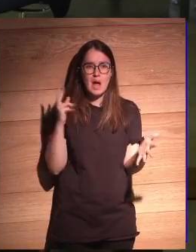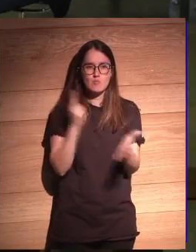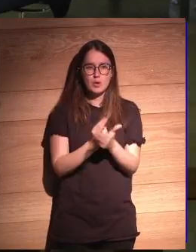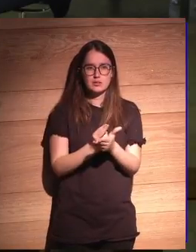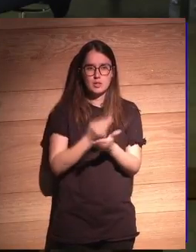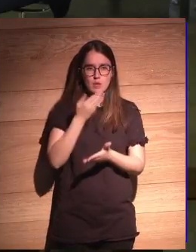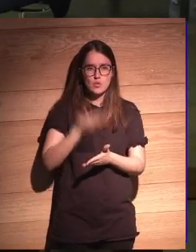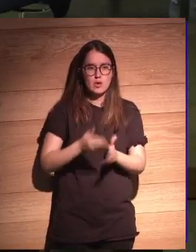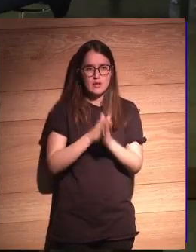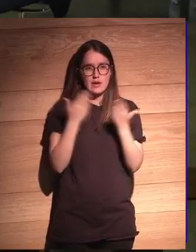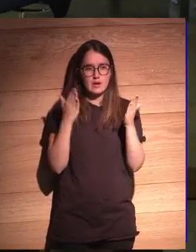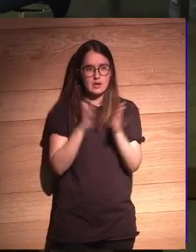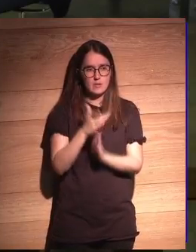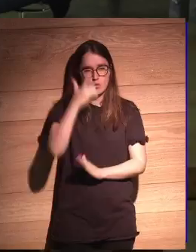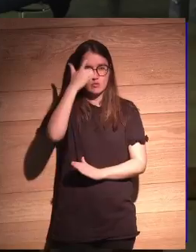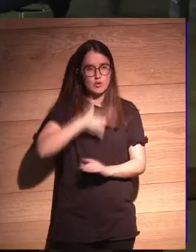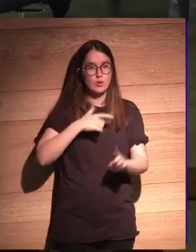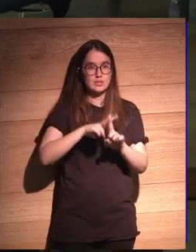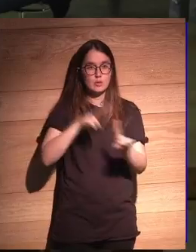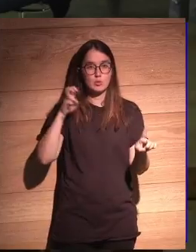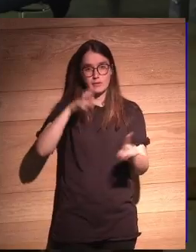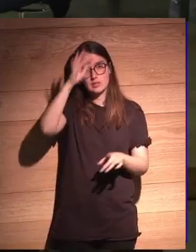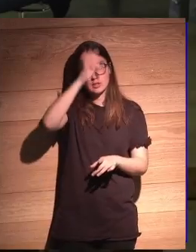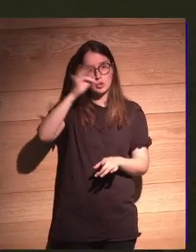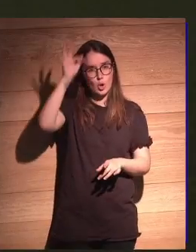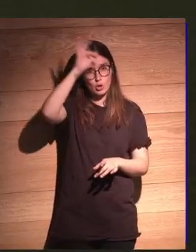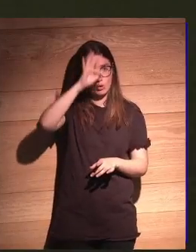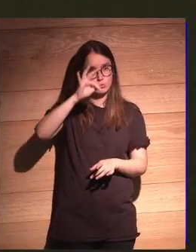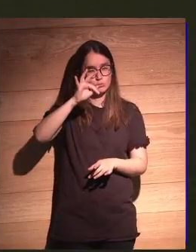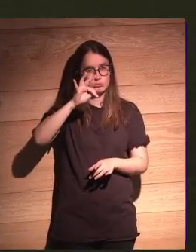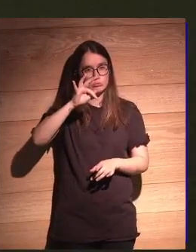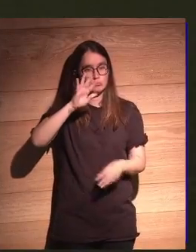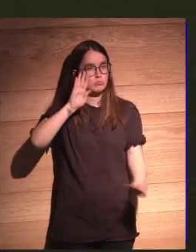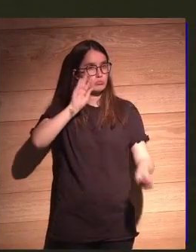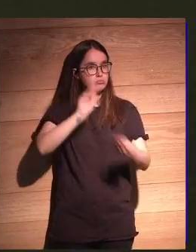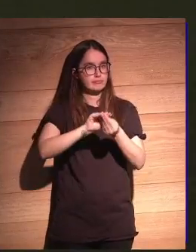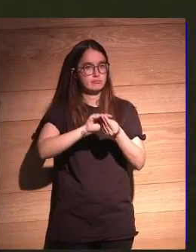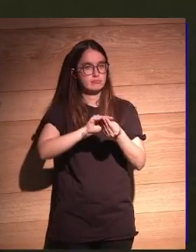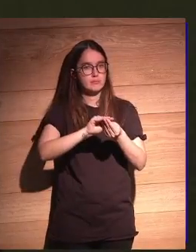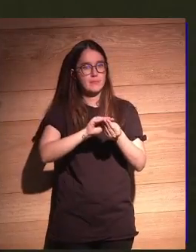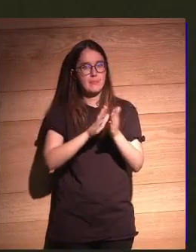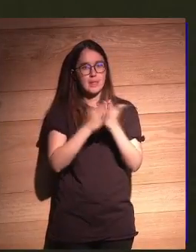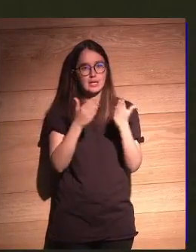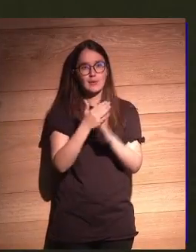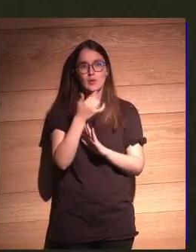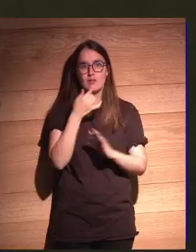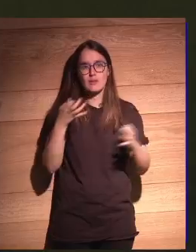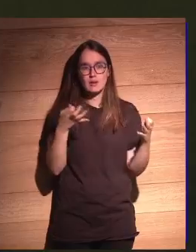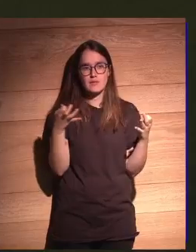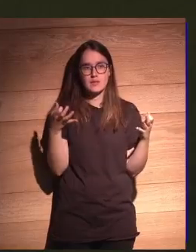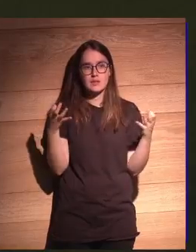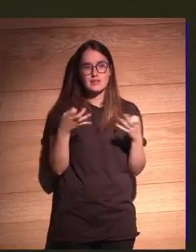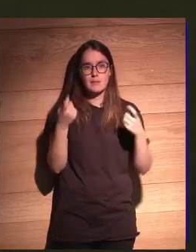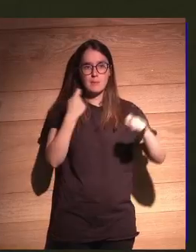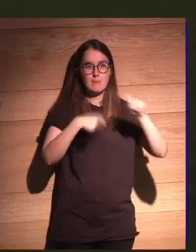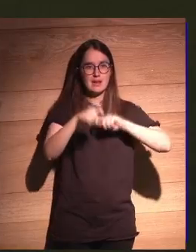much connected with one of the bets mentioned in the book, that from a theoretical viewpoint I fully agree with.